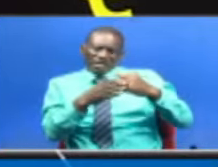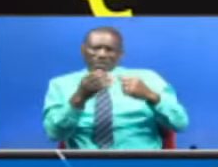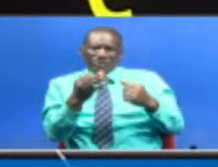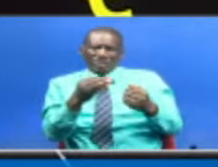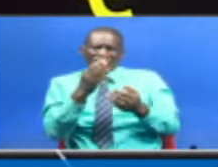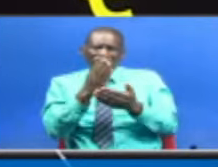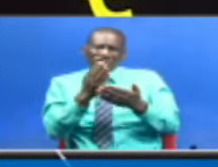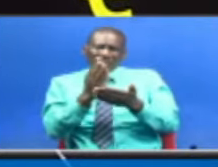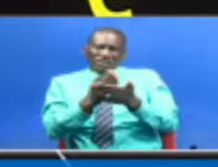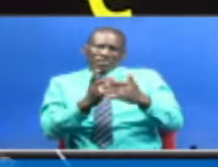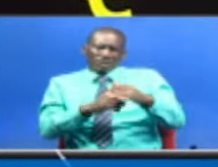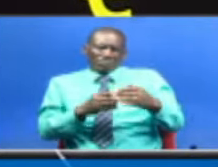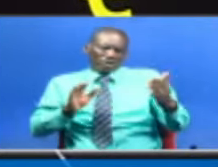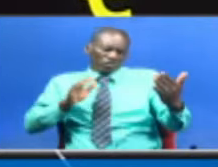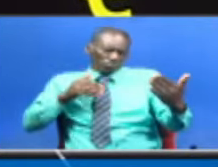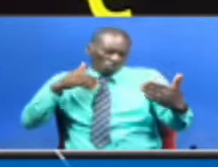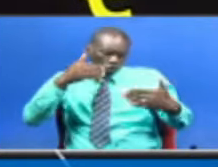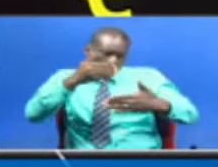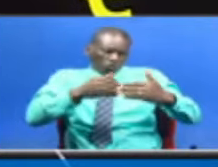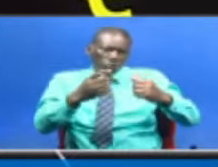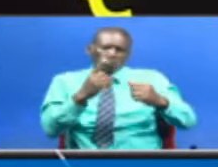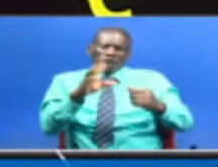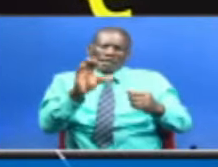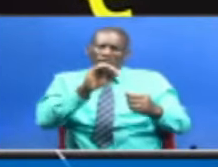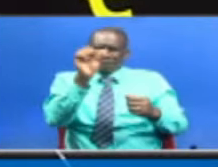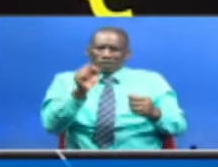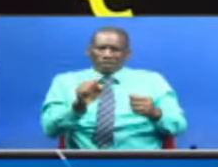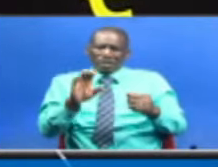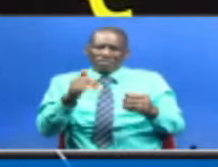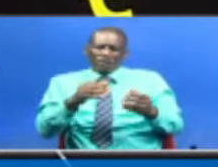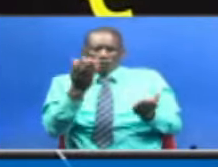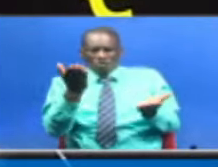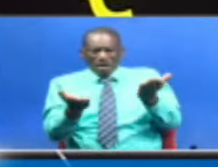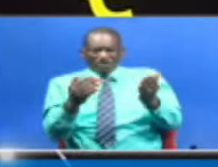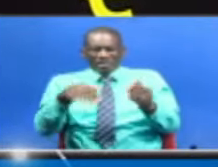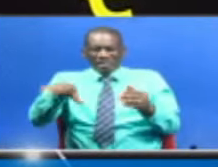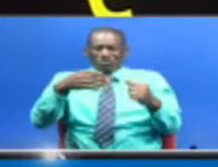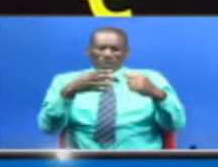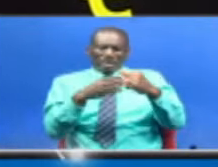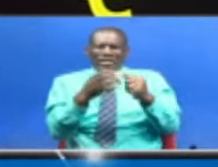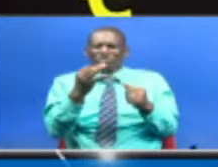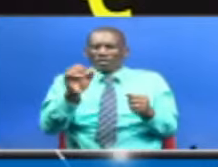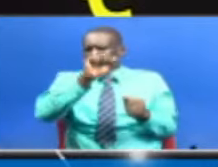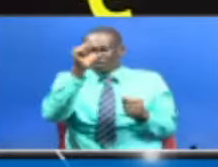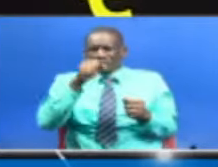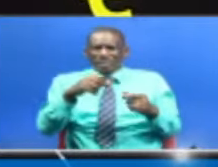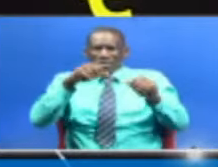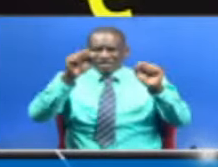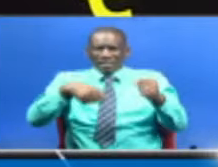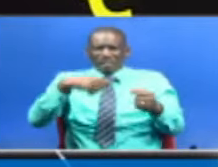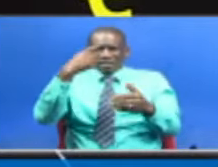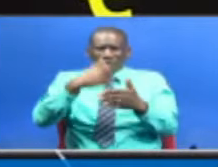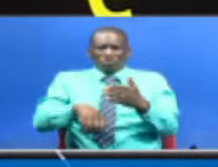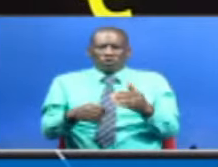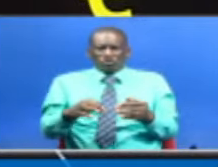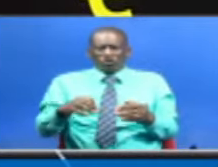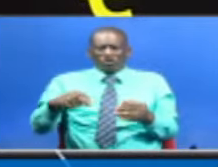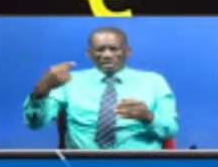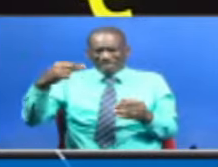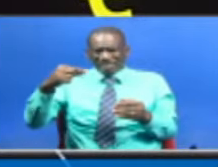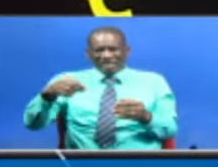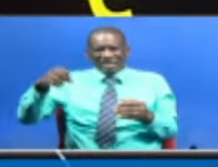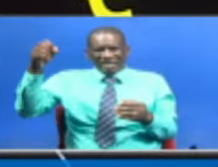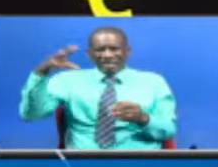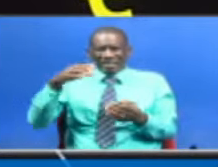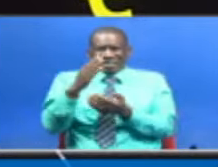approaches 100%. But when you average it out, it's about 93%. But yes, the cost of going green is at